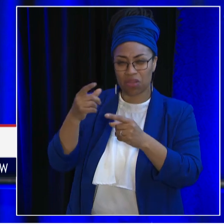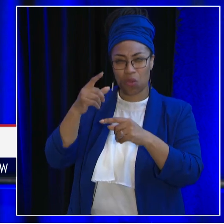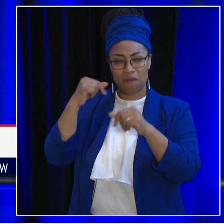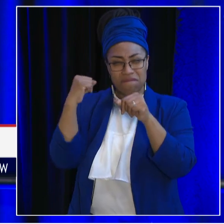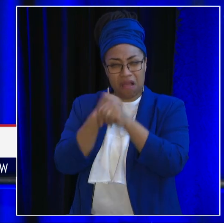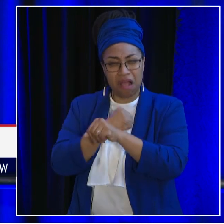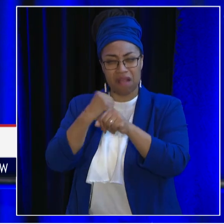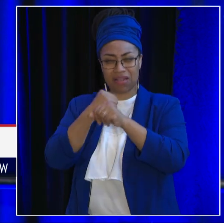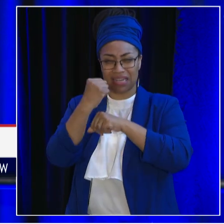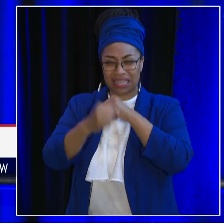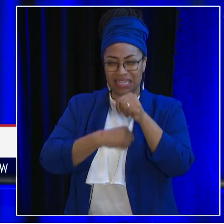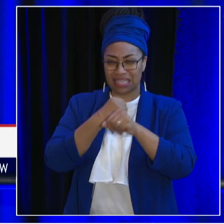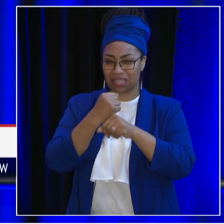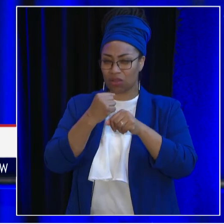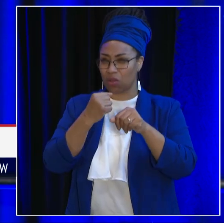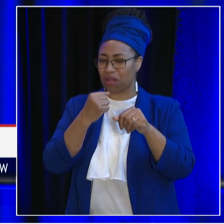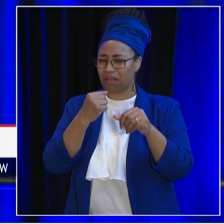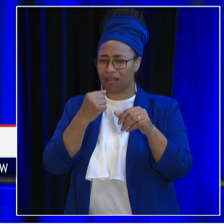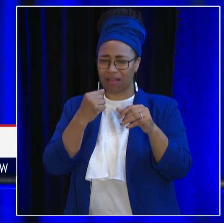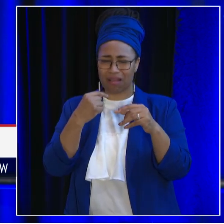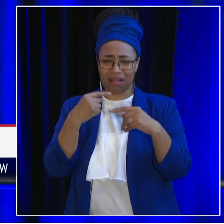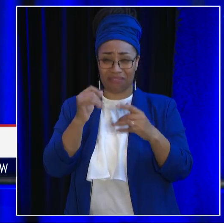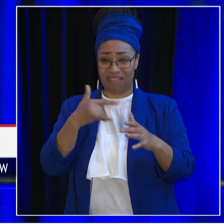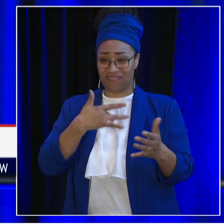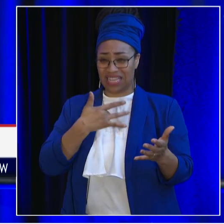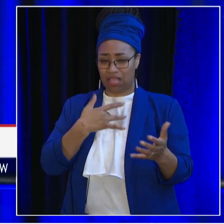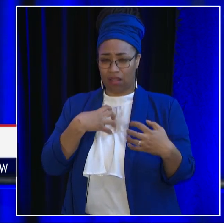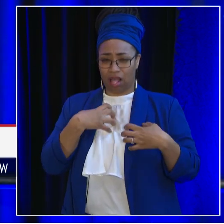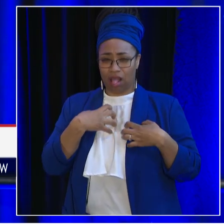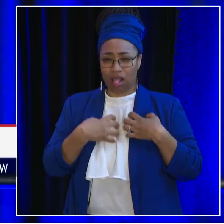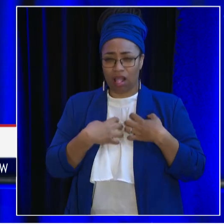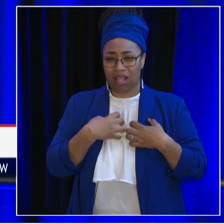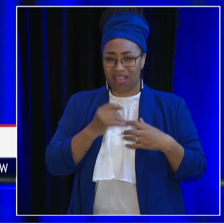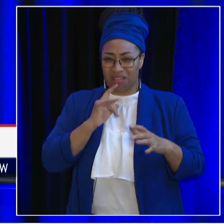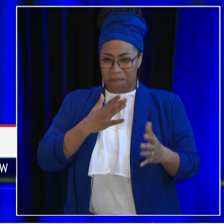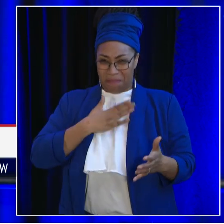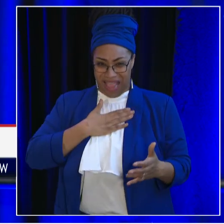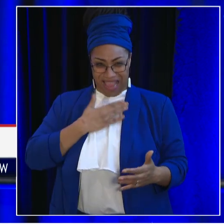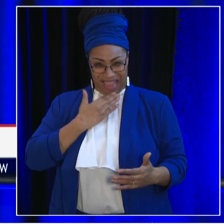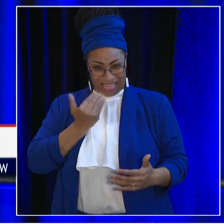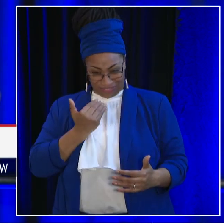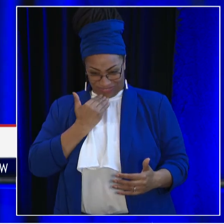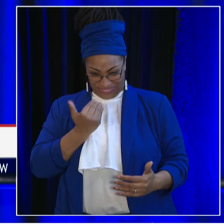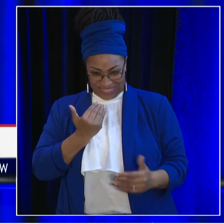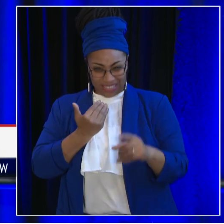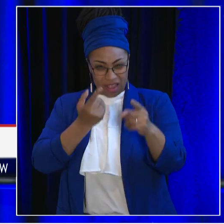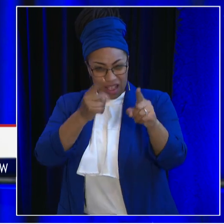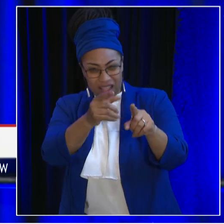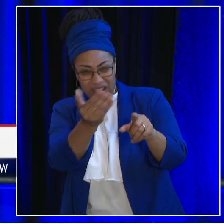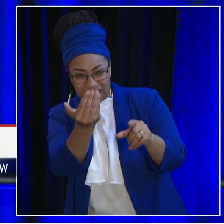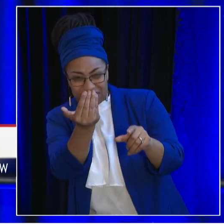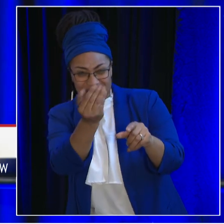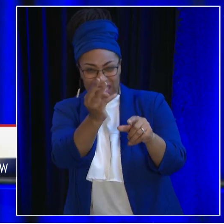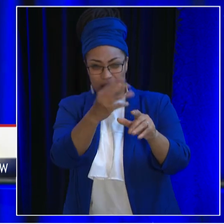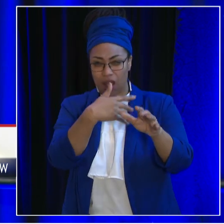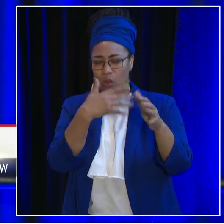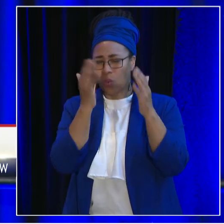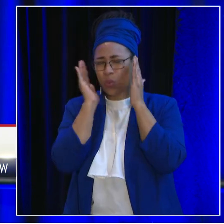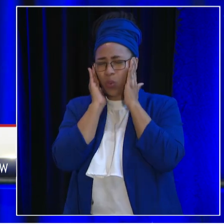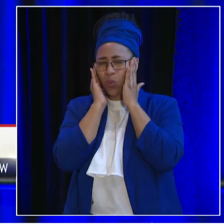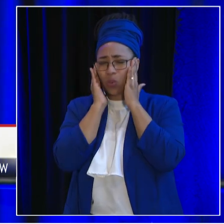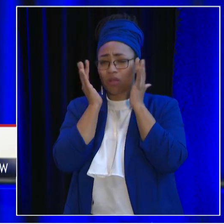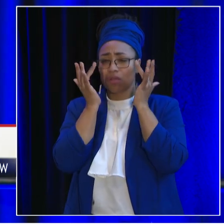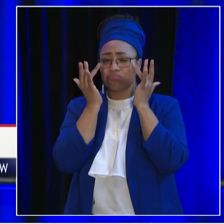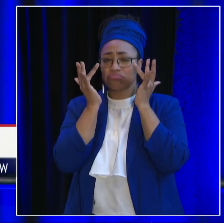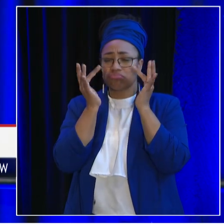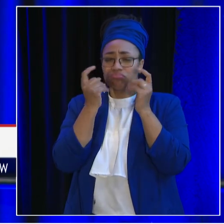that pain I saw in the eyes of many people my age tonight. And so I got back home and I started organizing. I